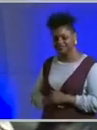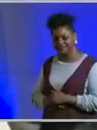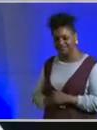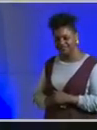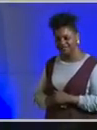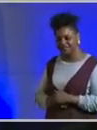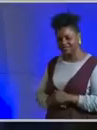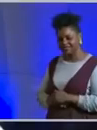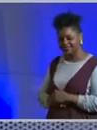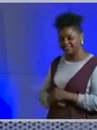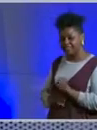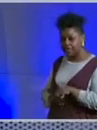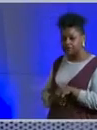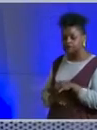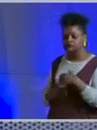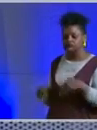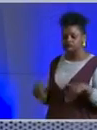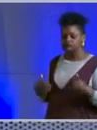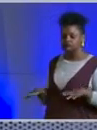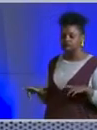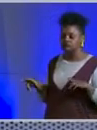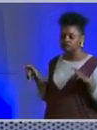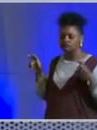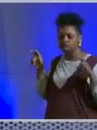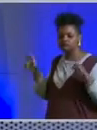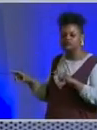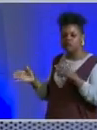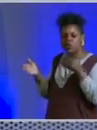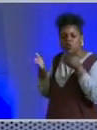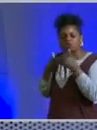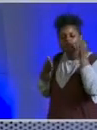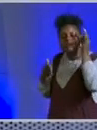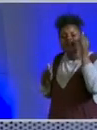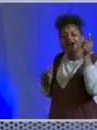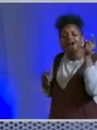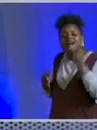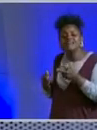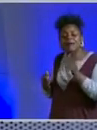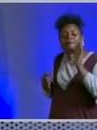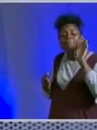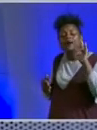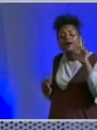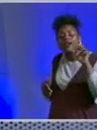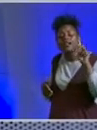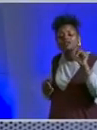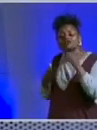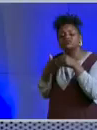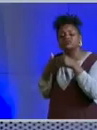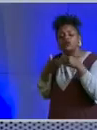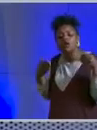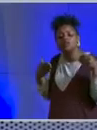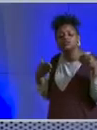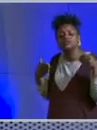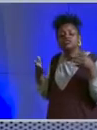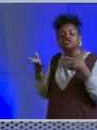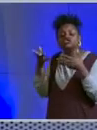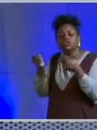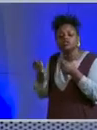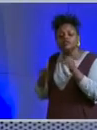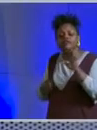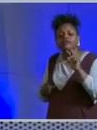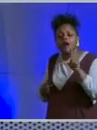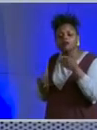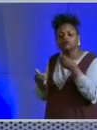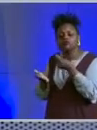That is an investment of close to $500 million in housing production trust fund dollars, a commitment the